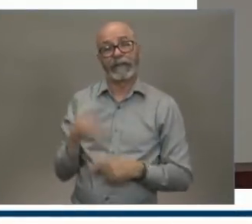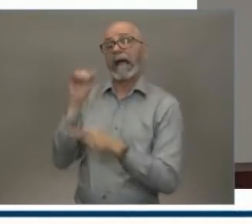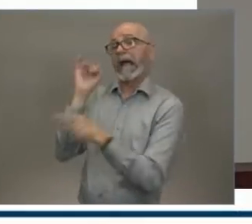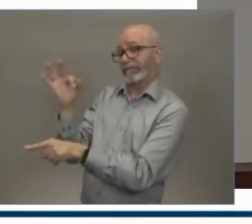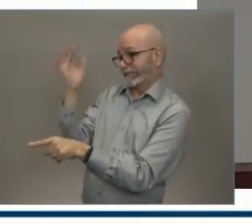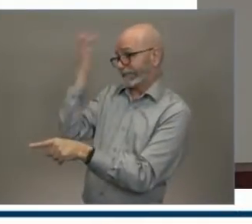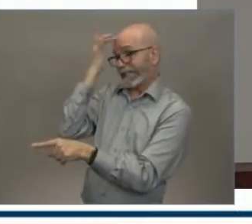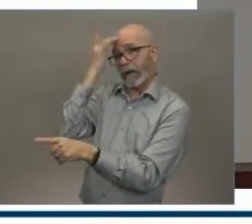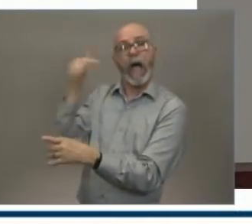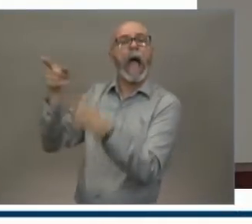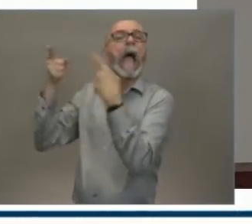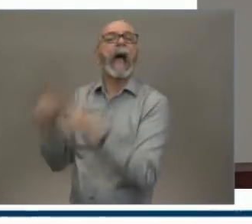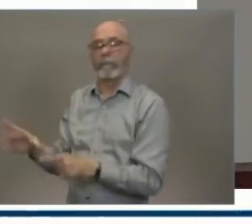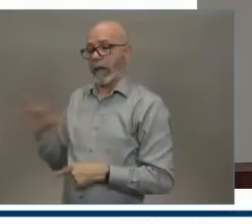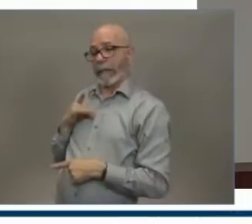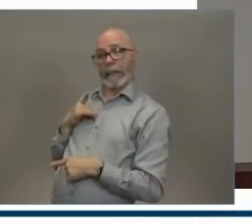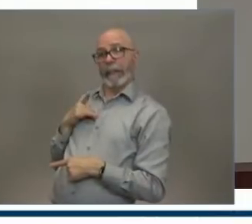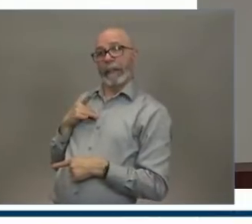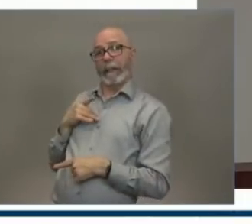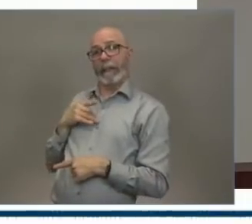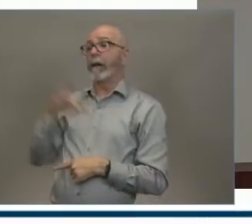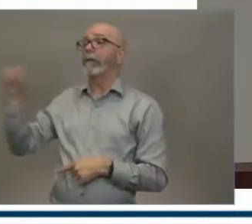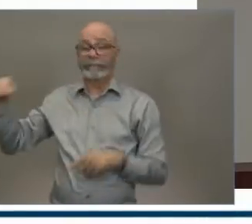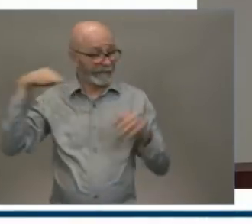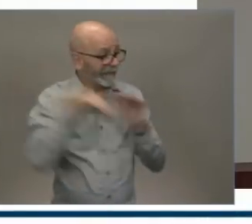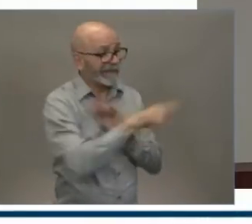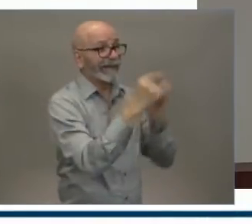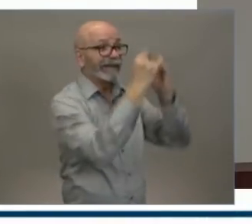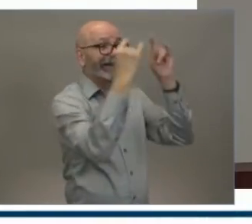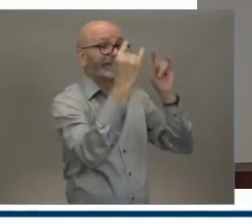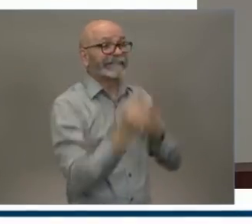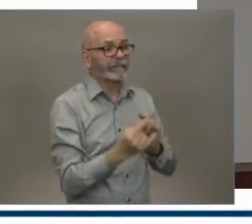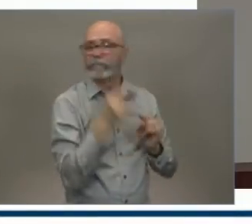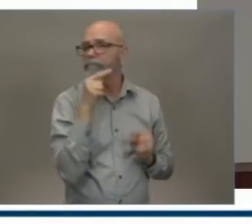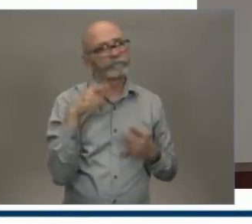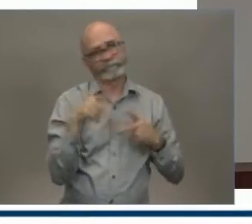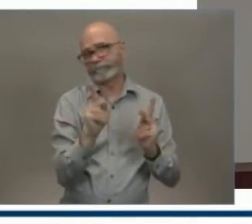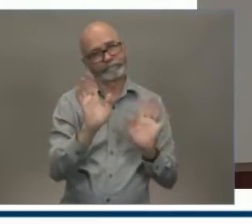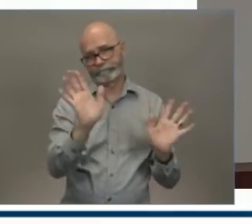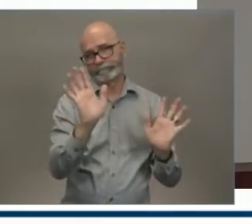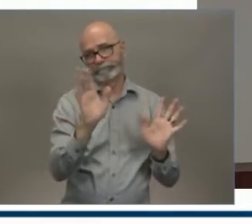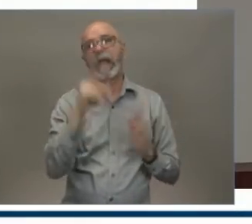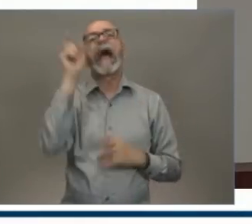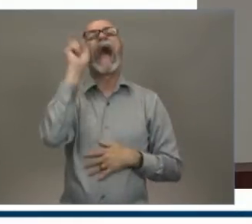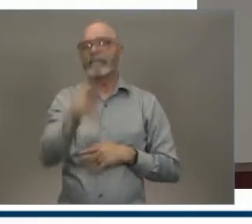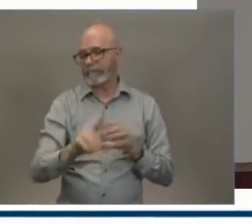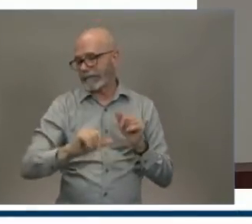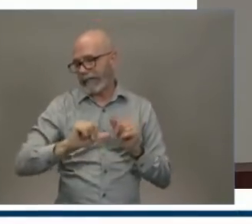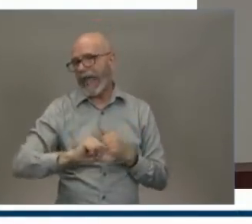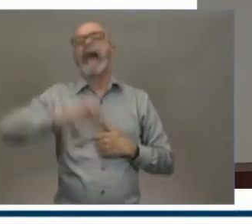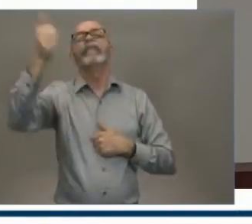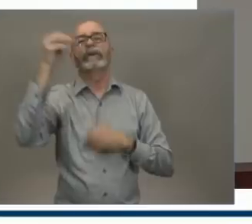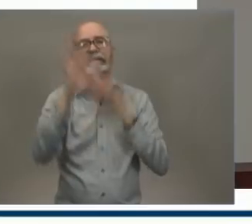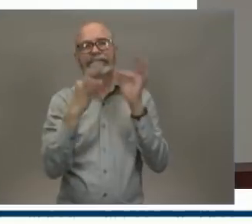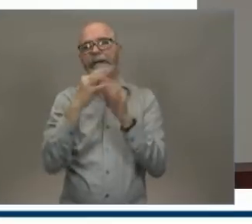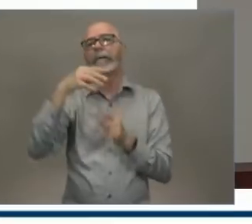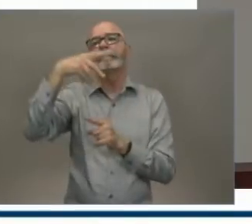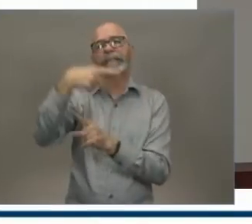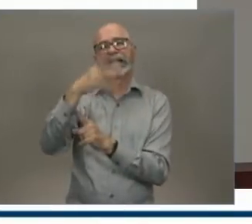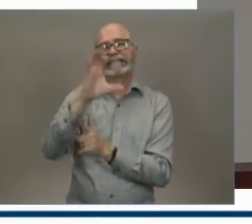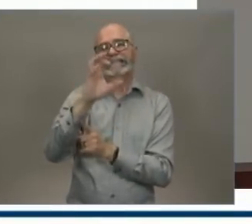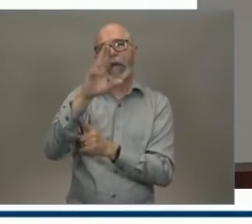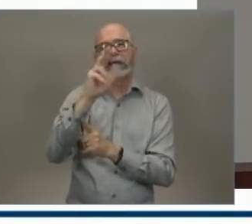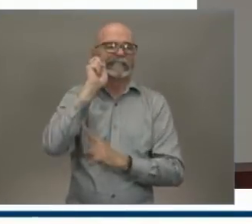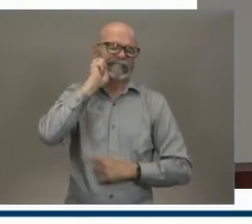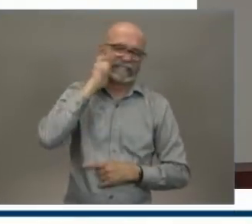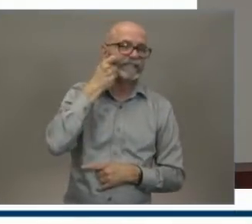of those situations, it's really important that you actually have a PCR test done through one of our primary assessment centers. But